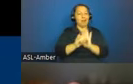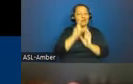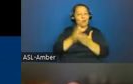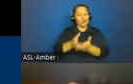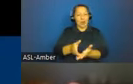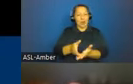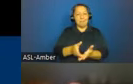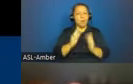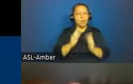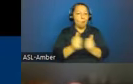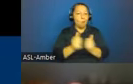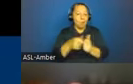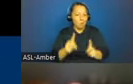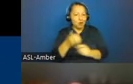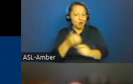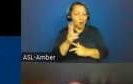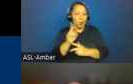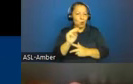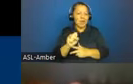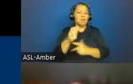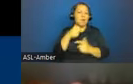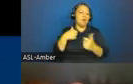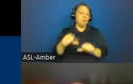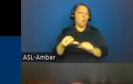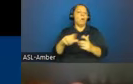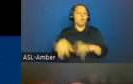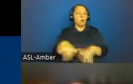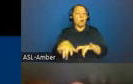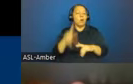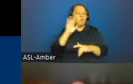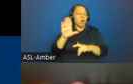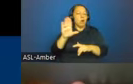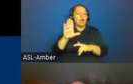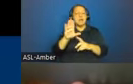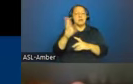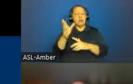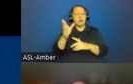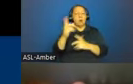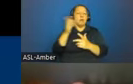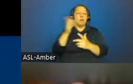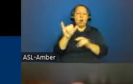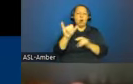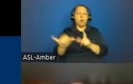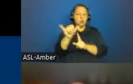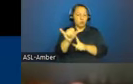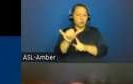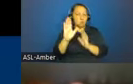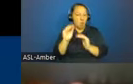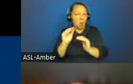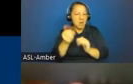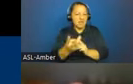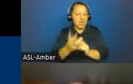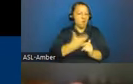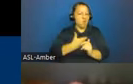Spokane AIA Society YouTube to access this upcoming talk, as well as several of our past previous